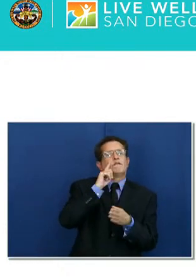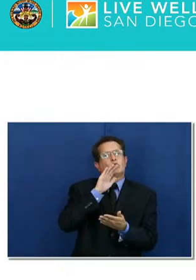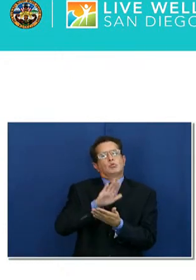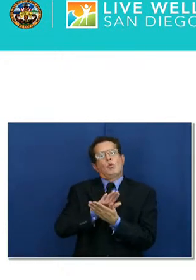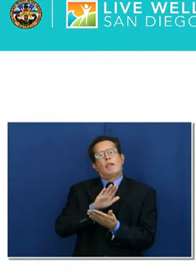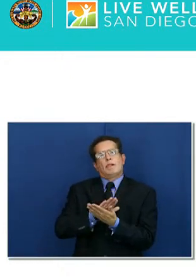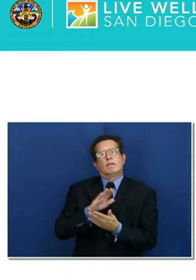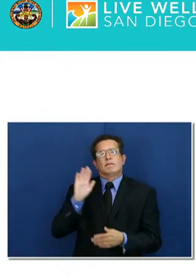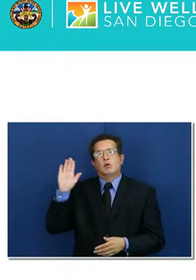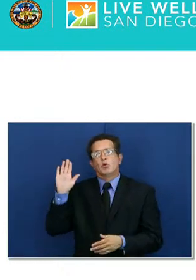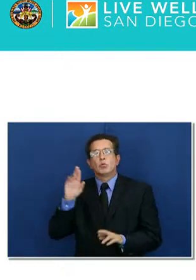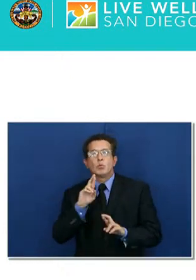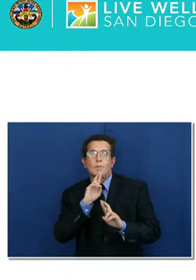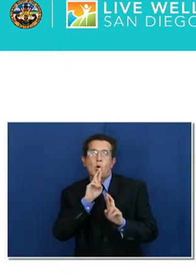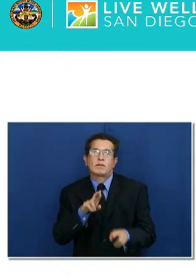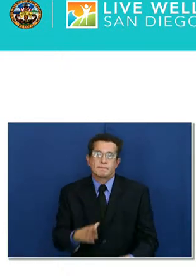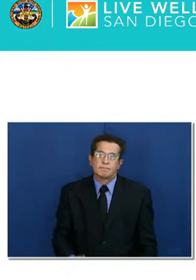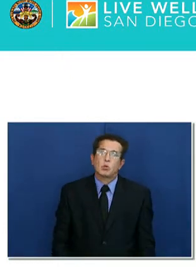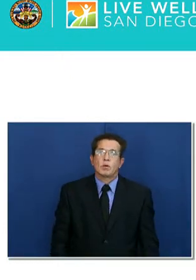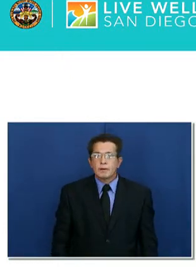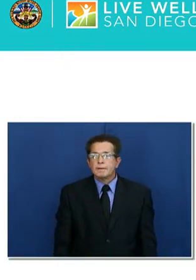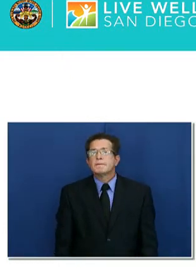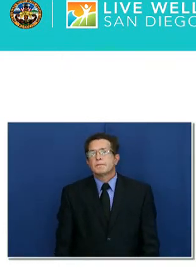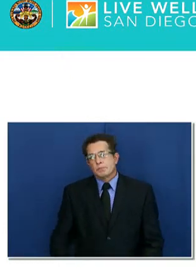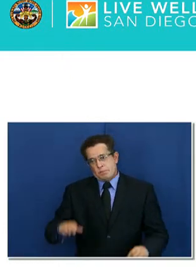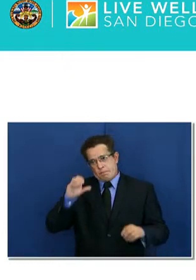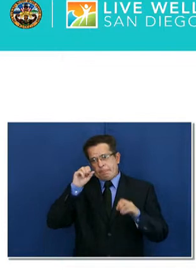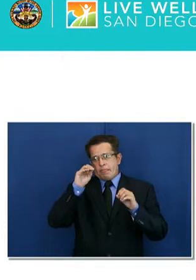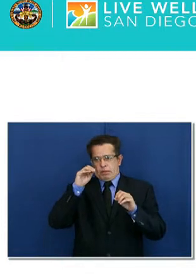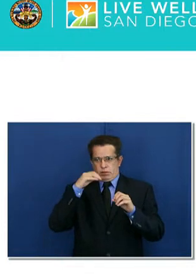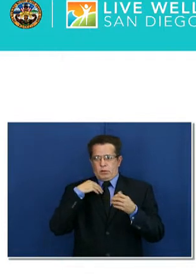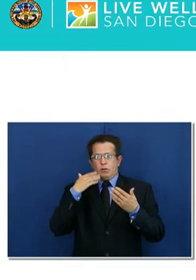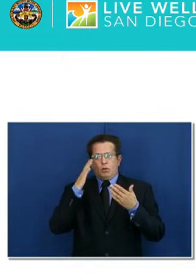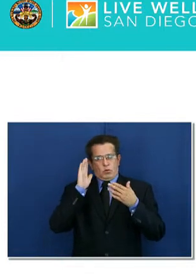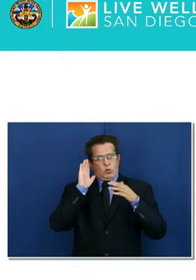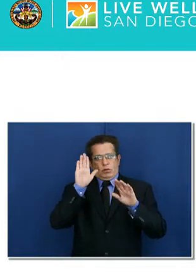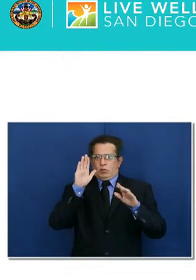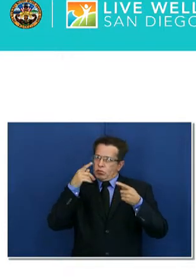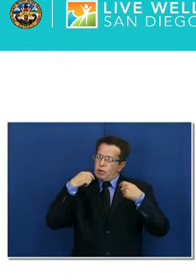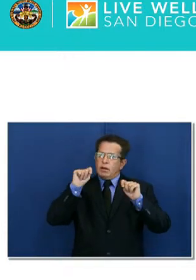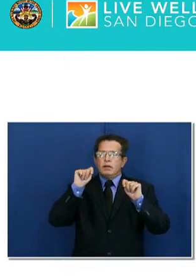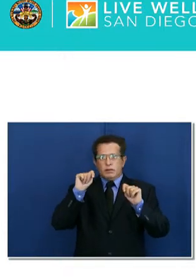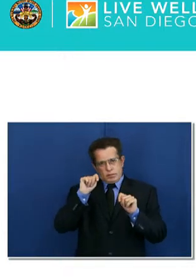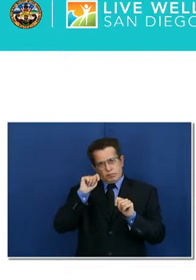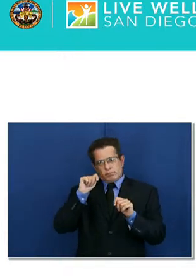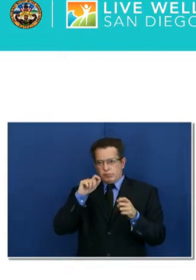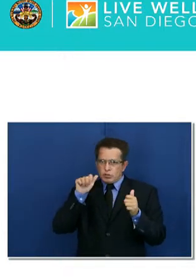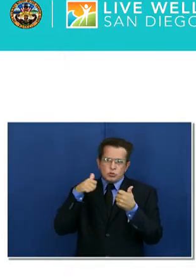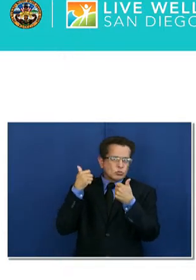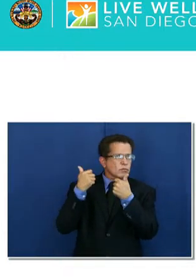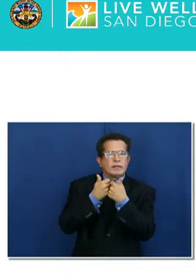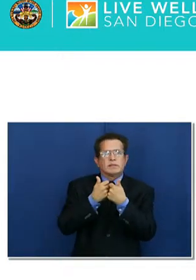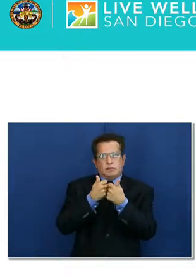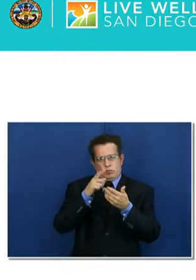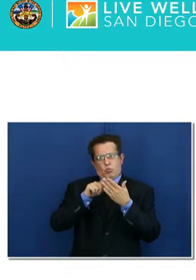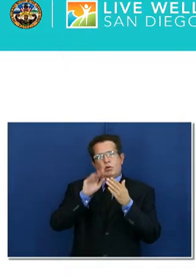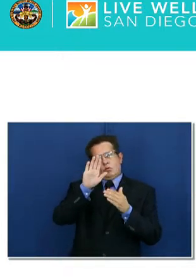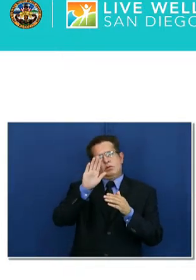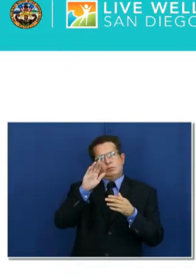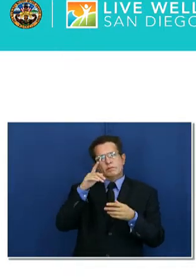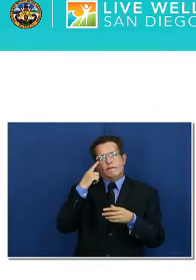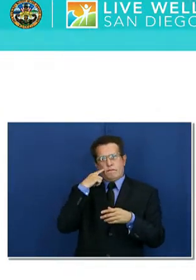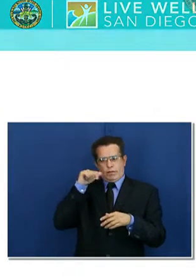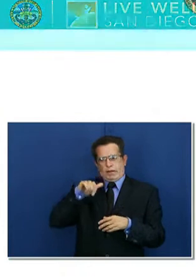reported. As a reminder, we can and will address the challenges of COVID-19 successfully,